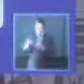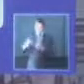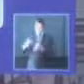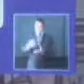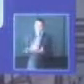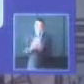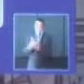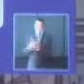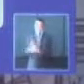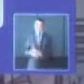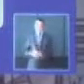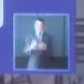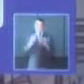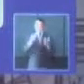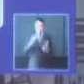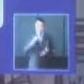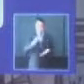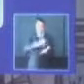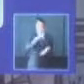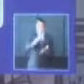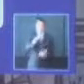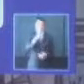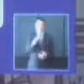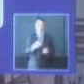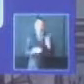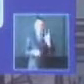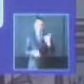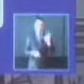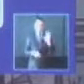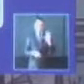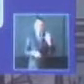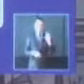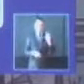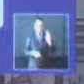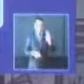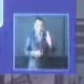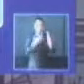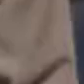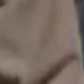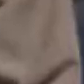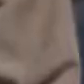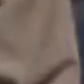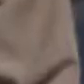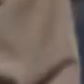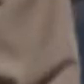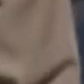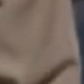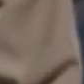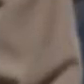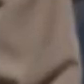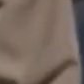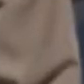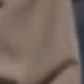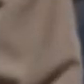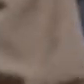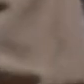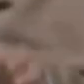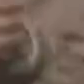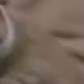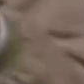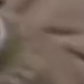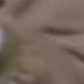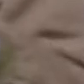so much, Victor. This round of applause is for you. Now, you have mentioned the